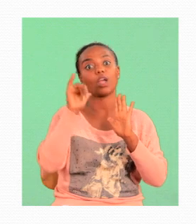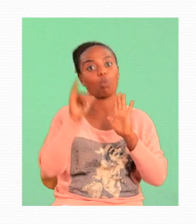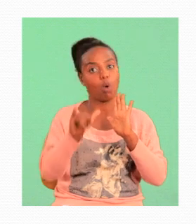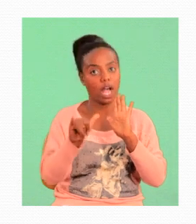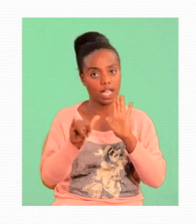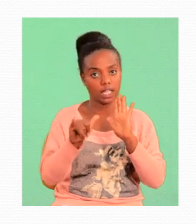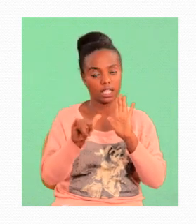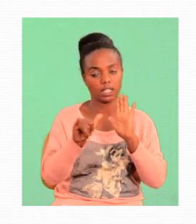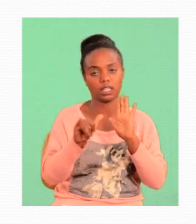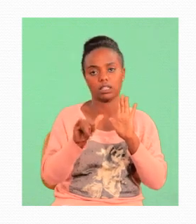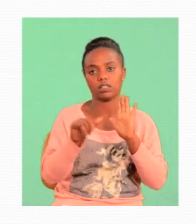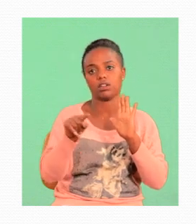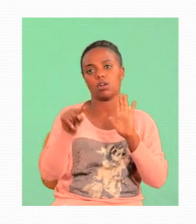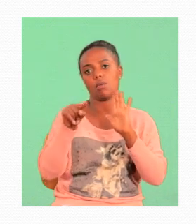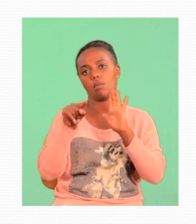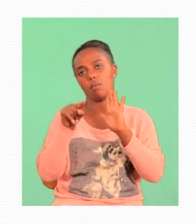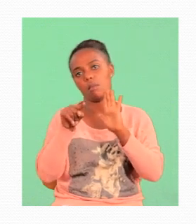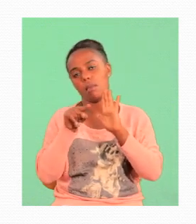3y